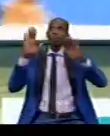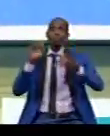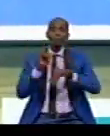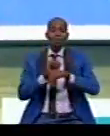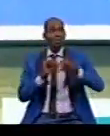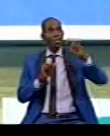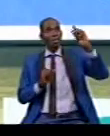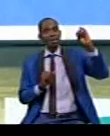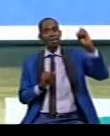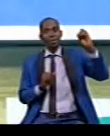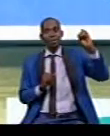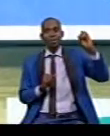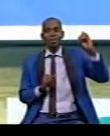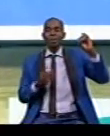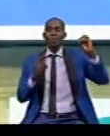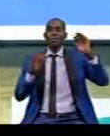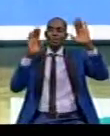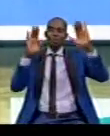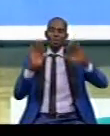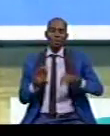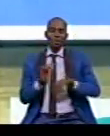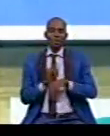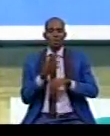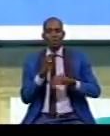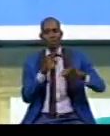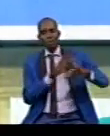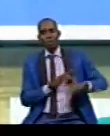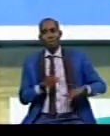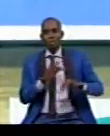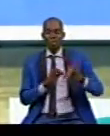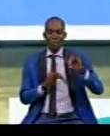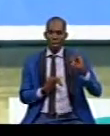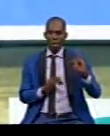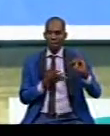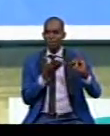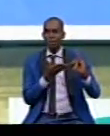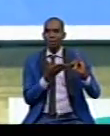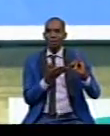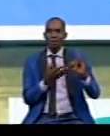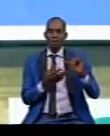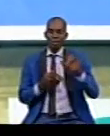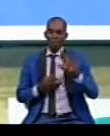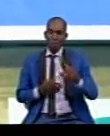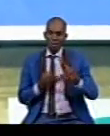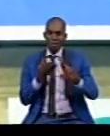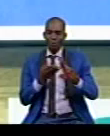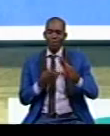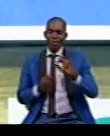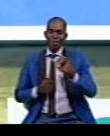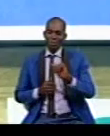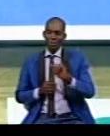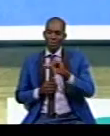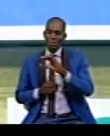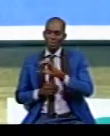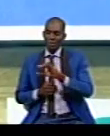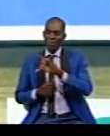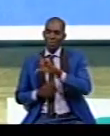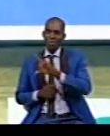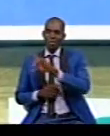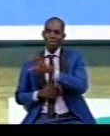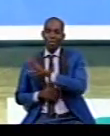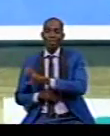Jesus' name. You know, I have a wife, and then I used to go to